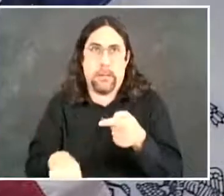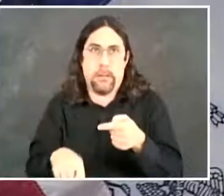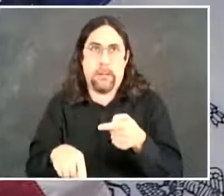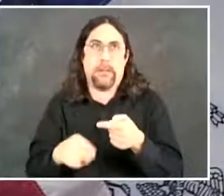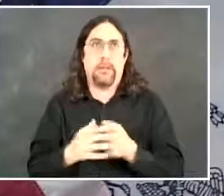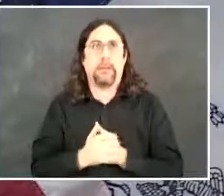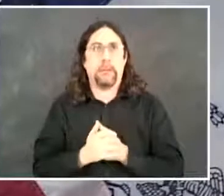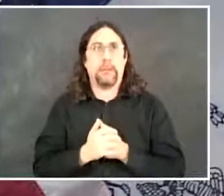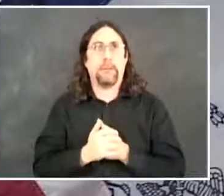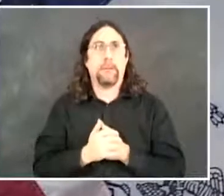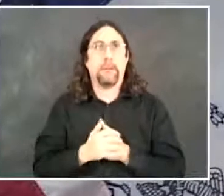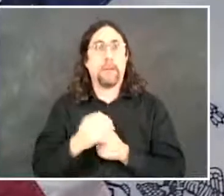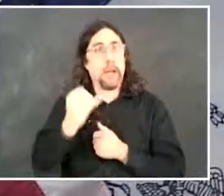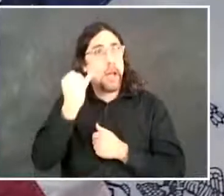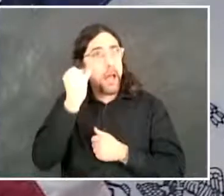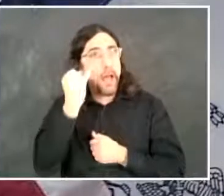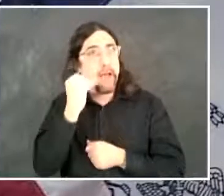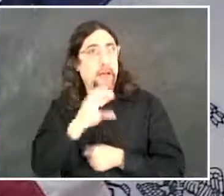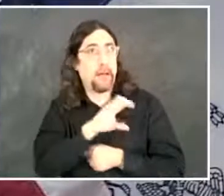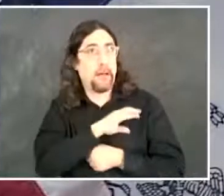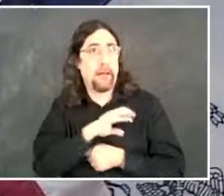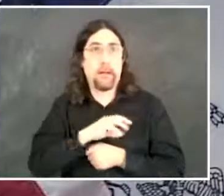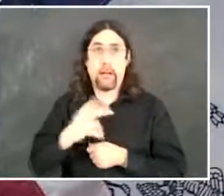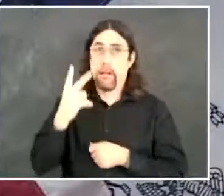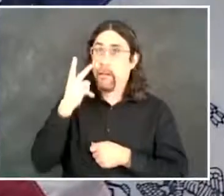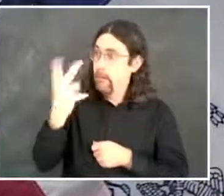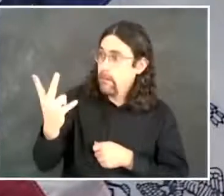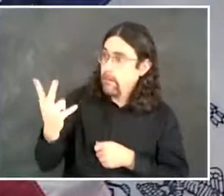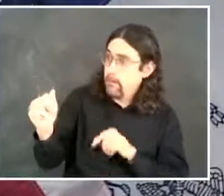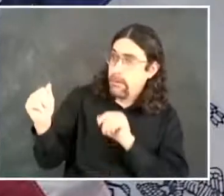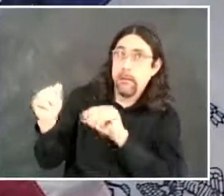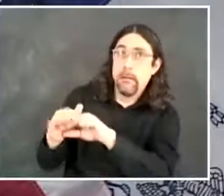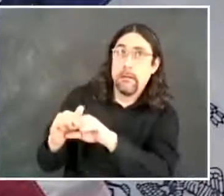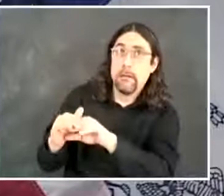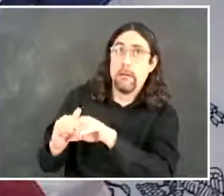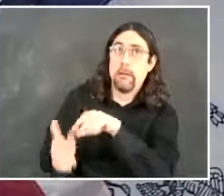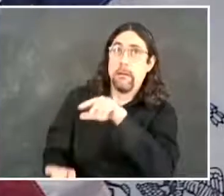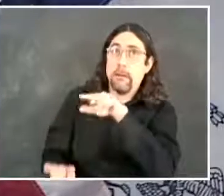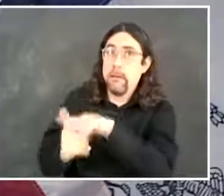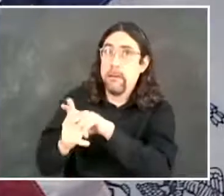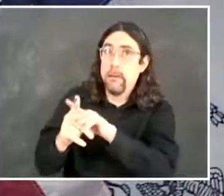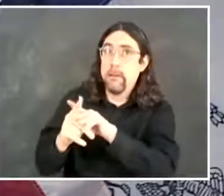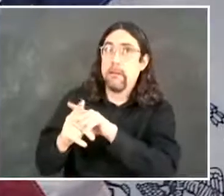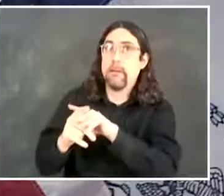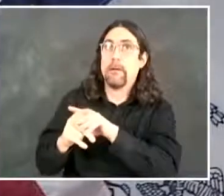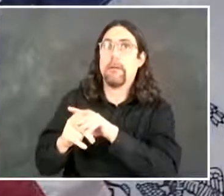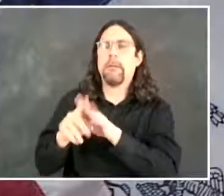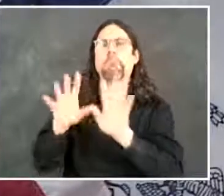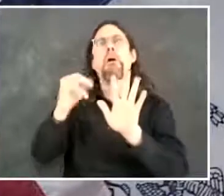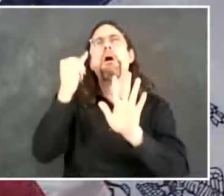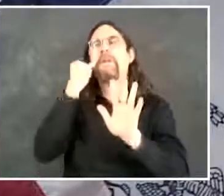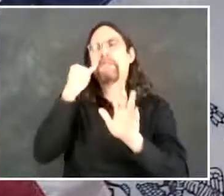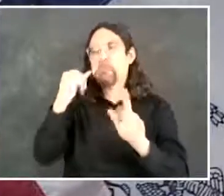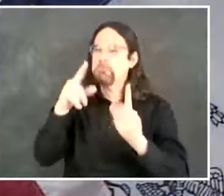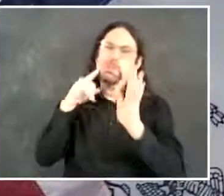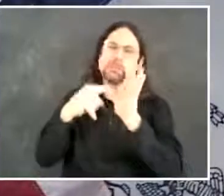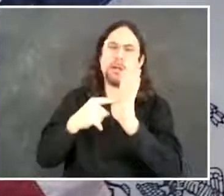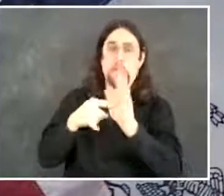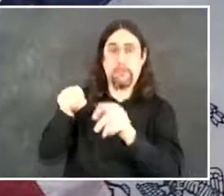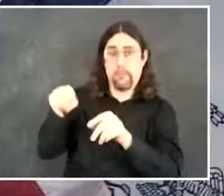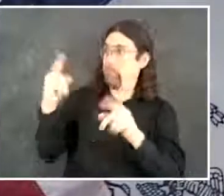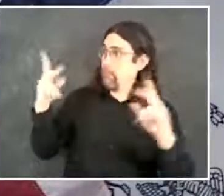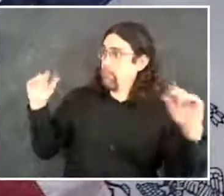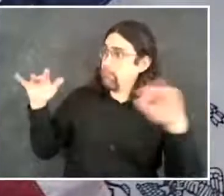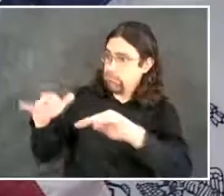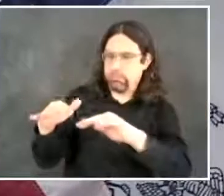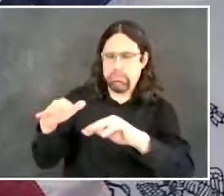a successful mission, just to stop the gathering and get everyone to go away immediately. But if people try to